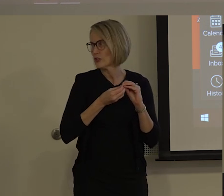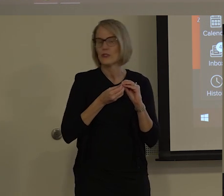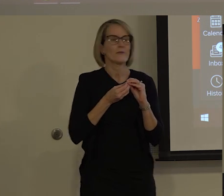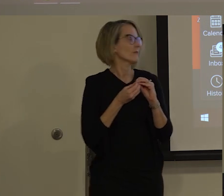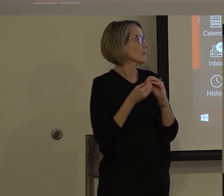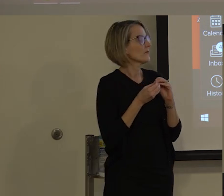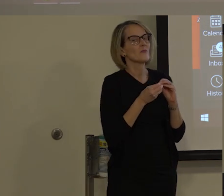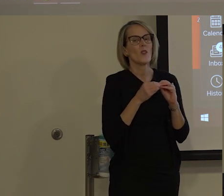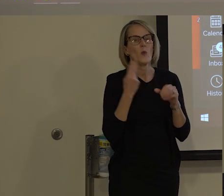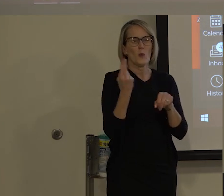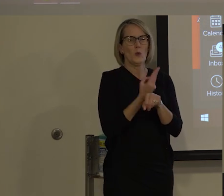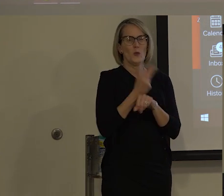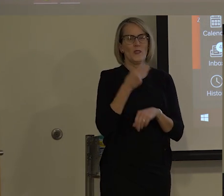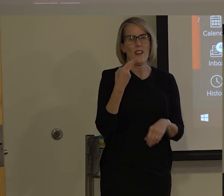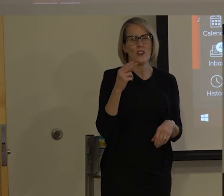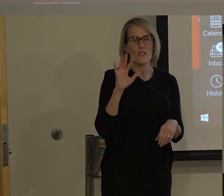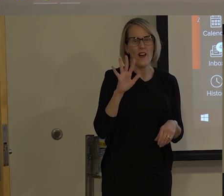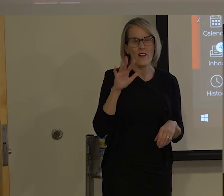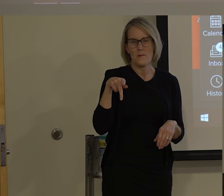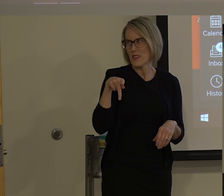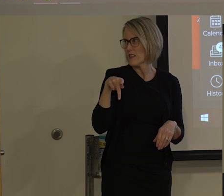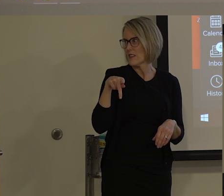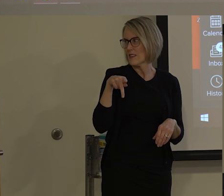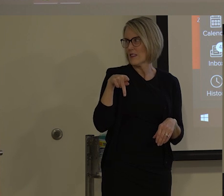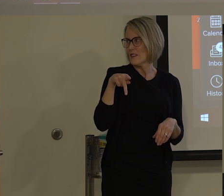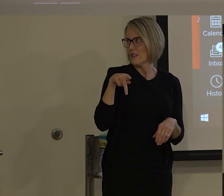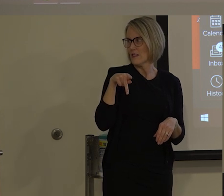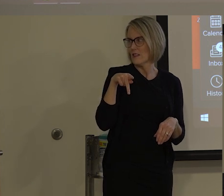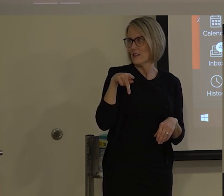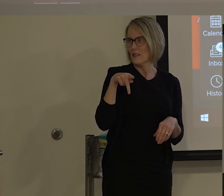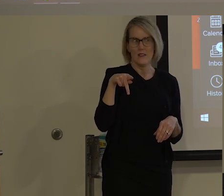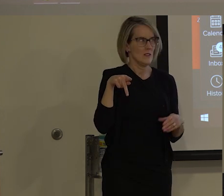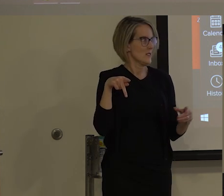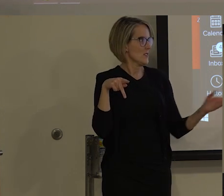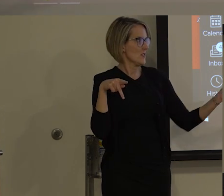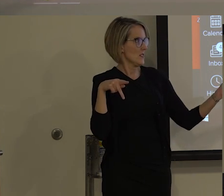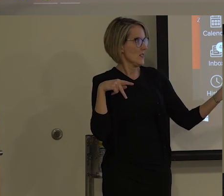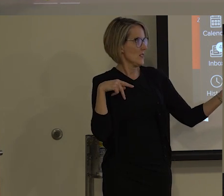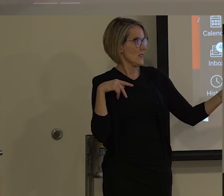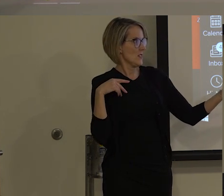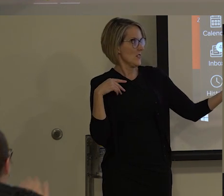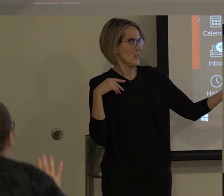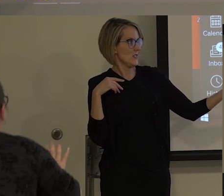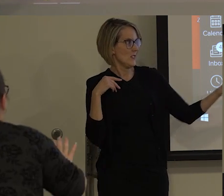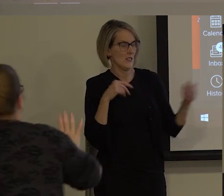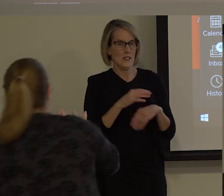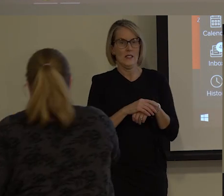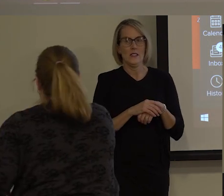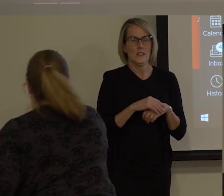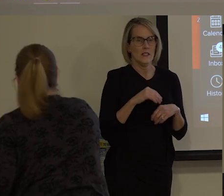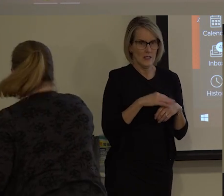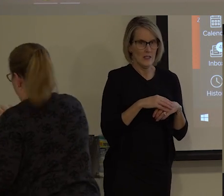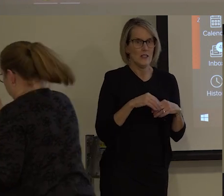using H5P, so something similar to what we would do in the classroom, right? If we're standing in a classroom, we might have a PowerPoint slide with various images. We're repeating words,